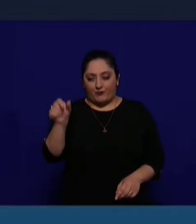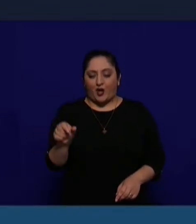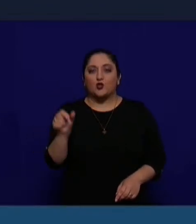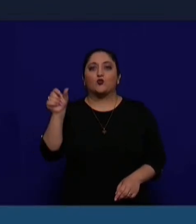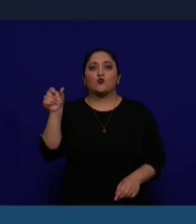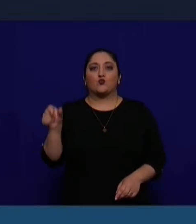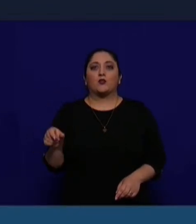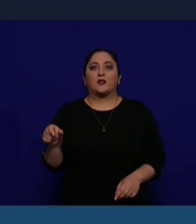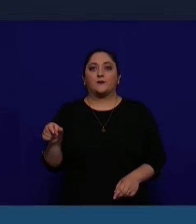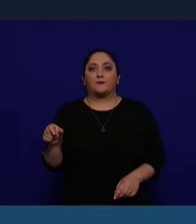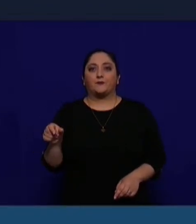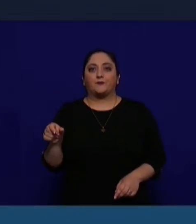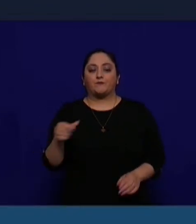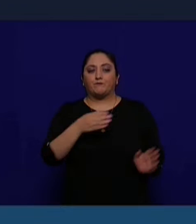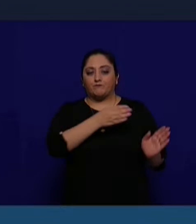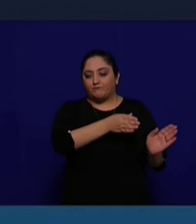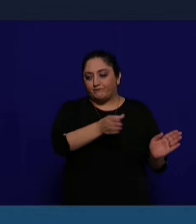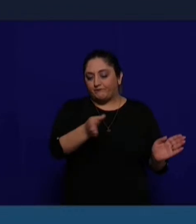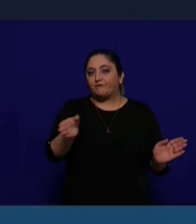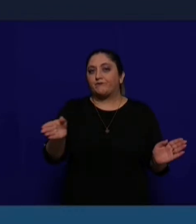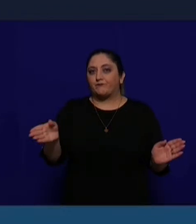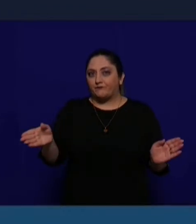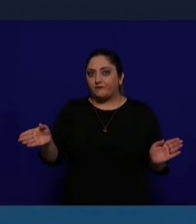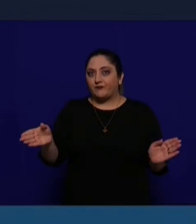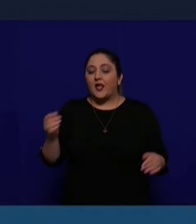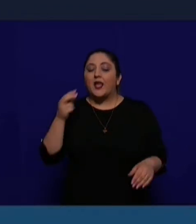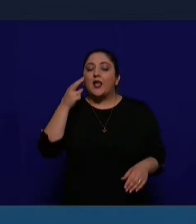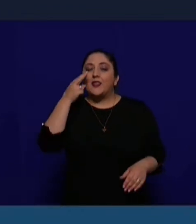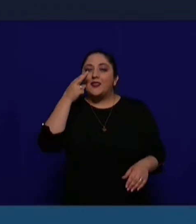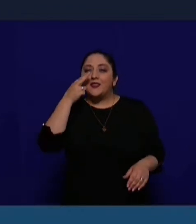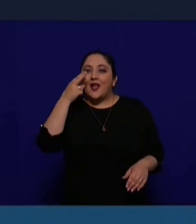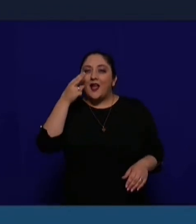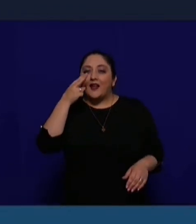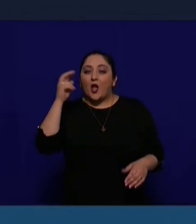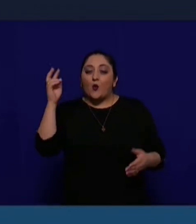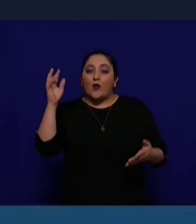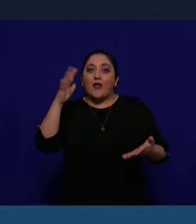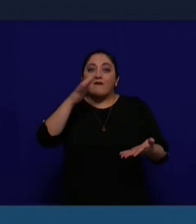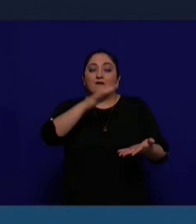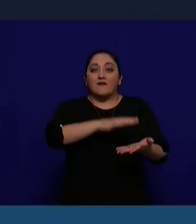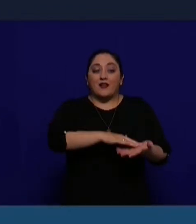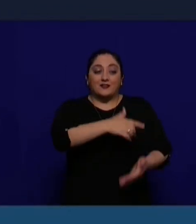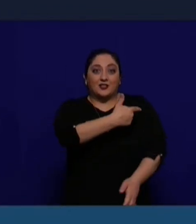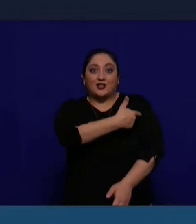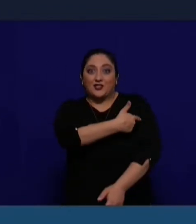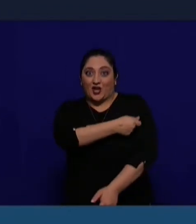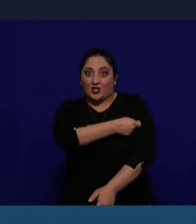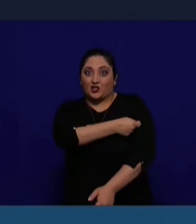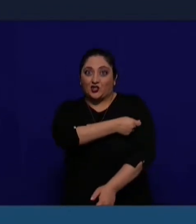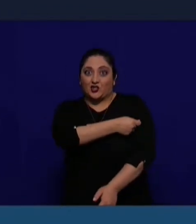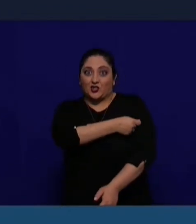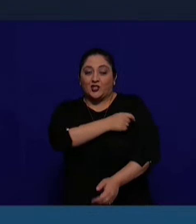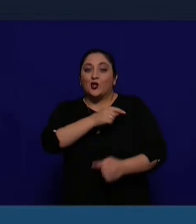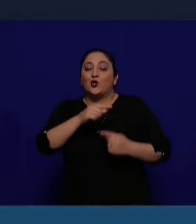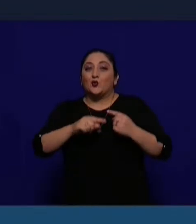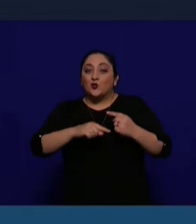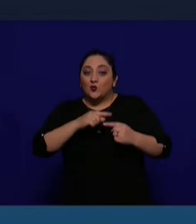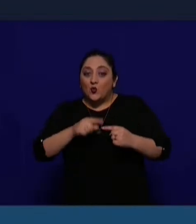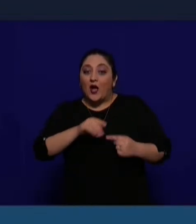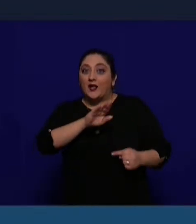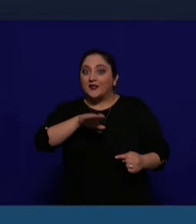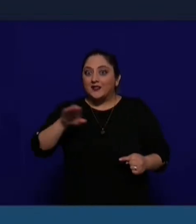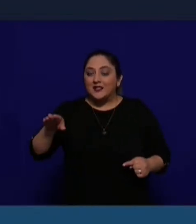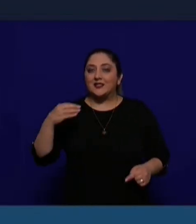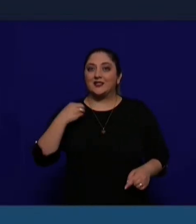biċ-ċar l-impatt ta' x'qed jiġri bit-tilqim fuq ukoll in-nies li qegħdin jidħlu l-isptar. U ċar ħafna minn